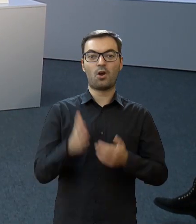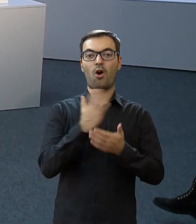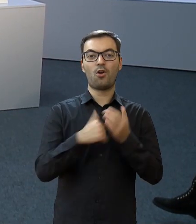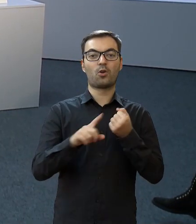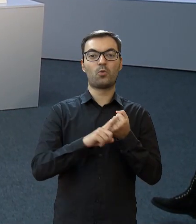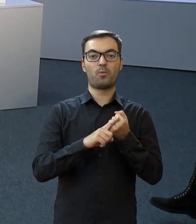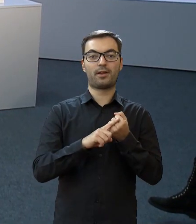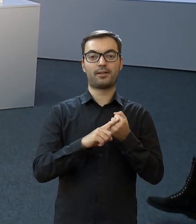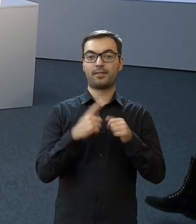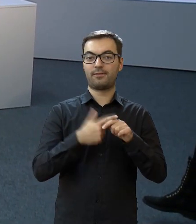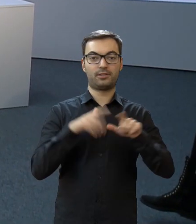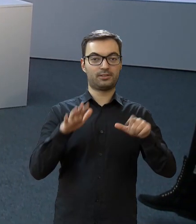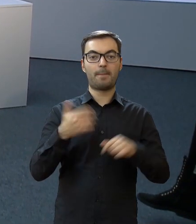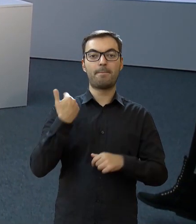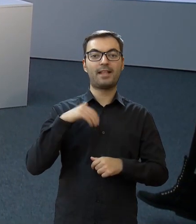23.32%.